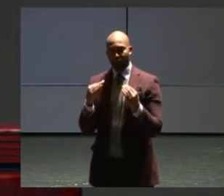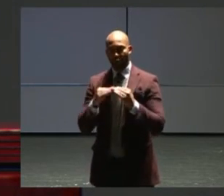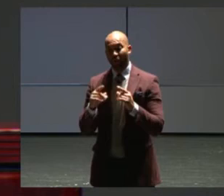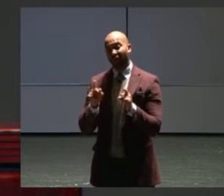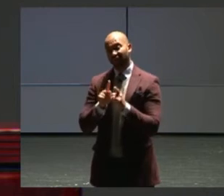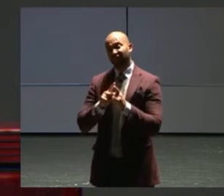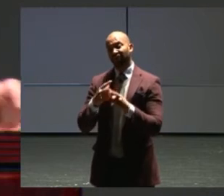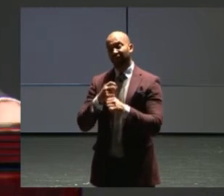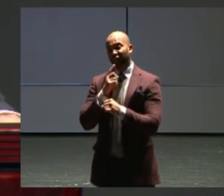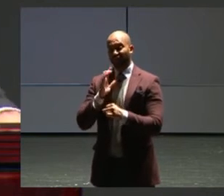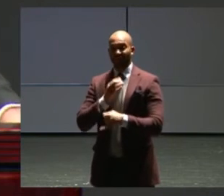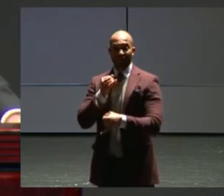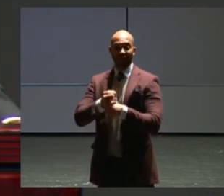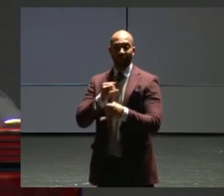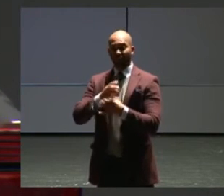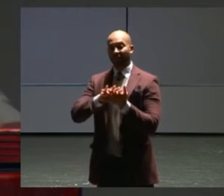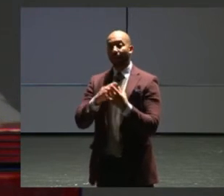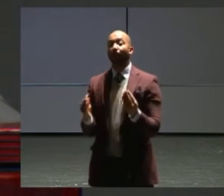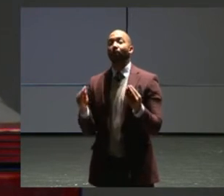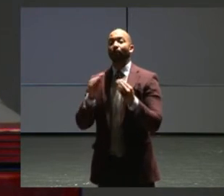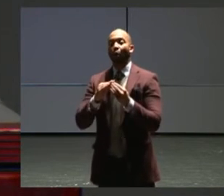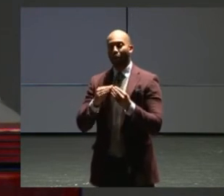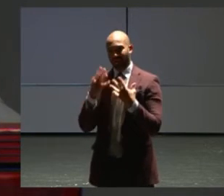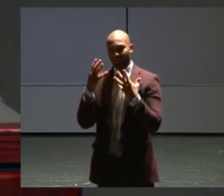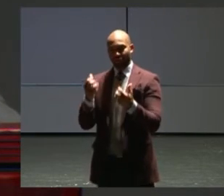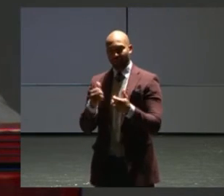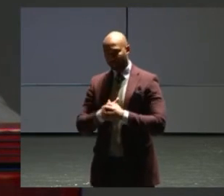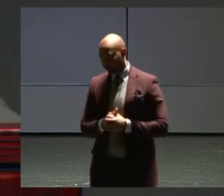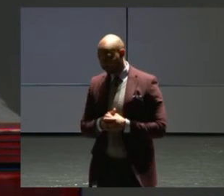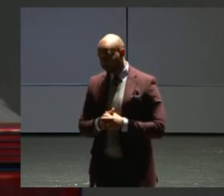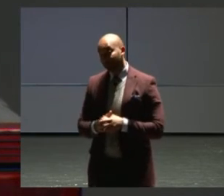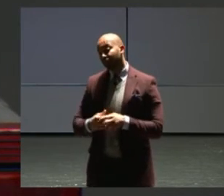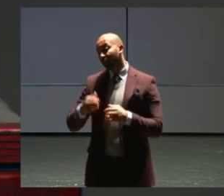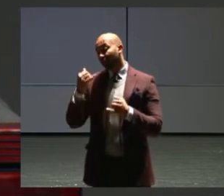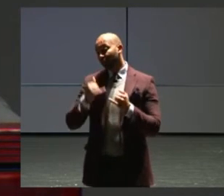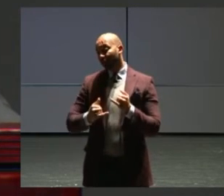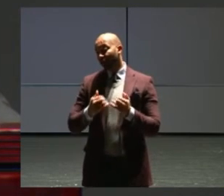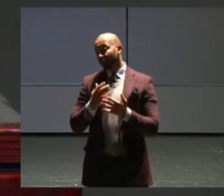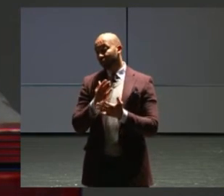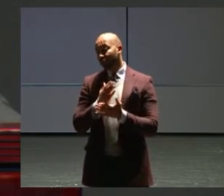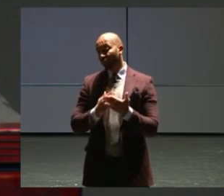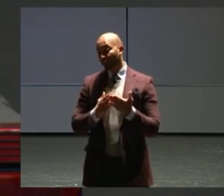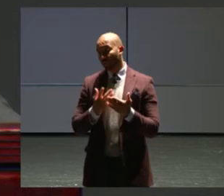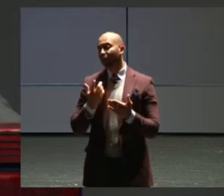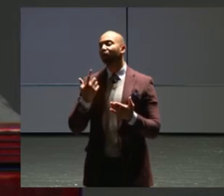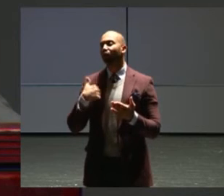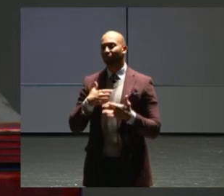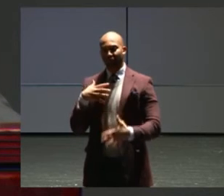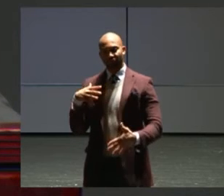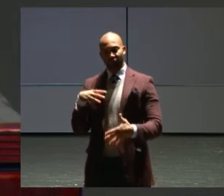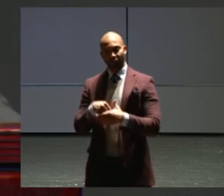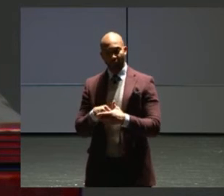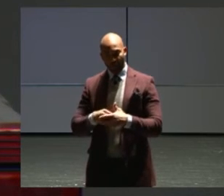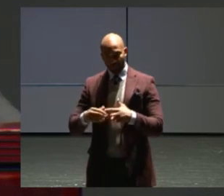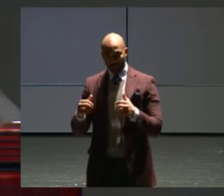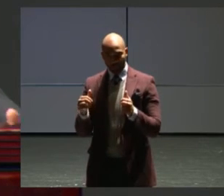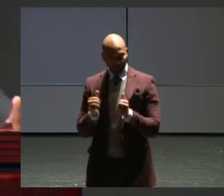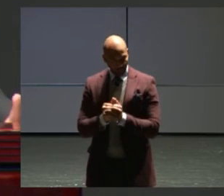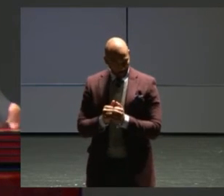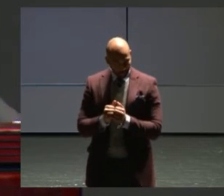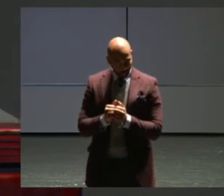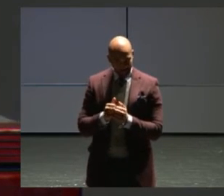healthy campus. The final piece of our case is that we have been engaged through